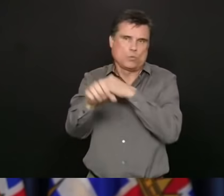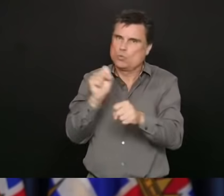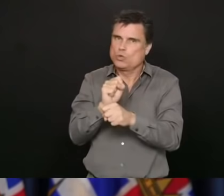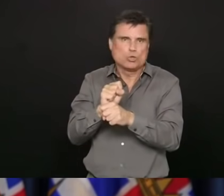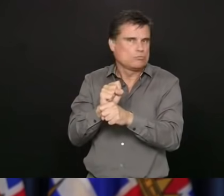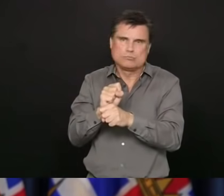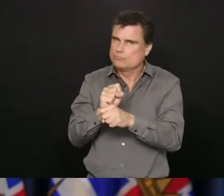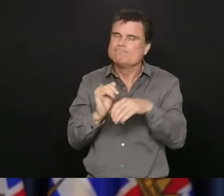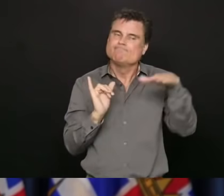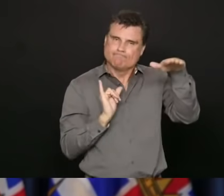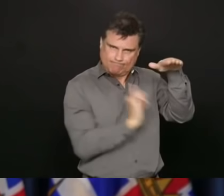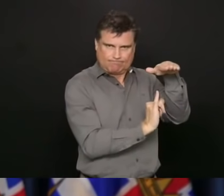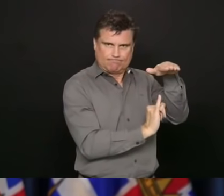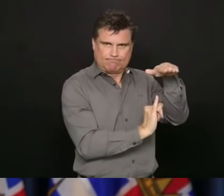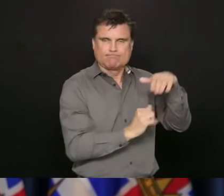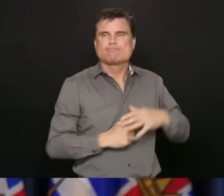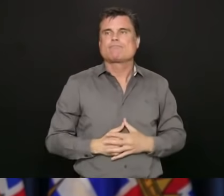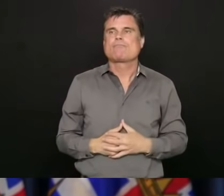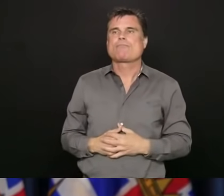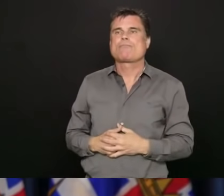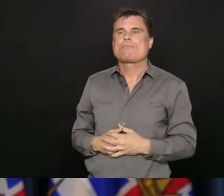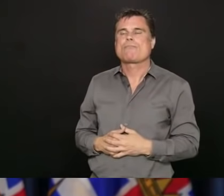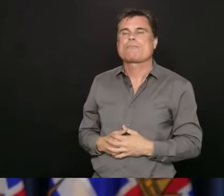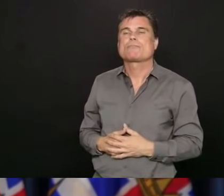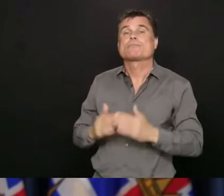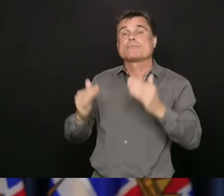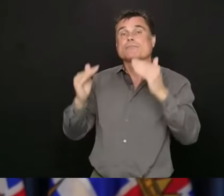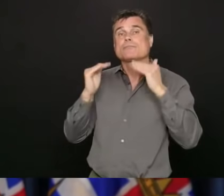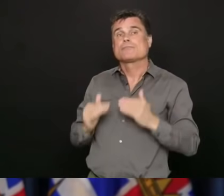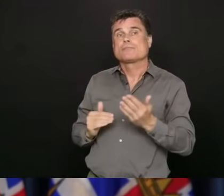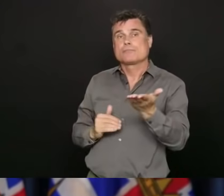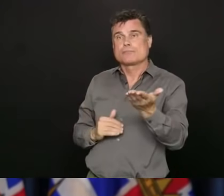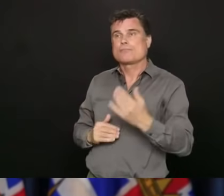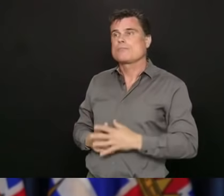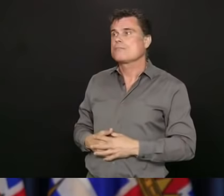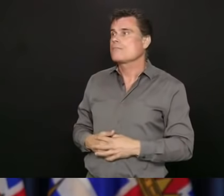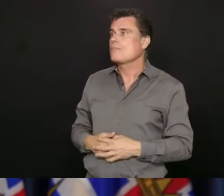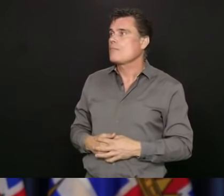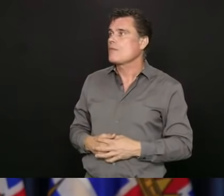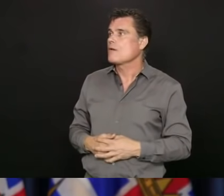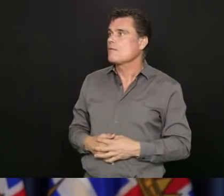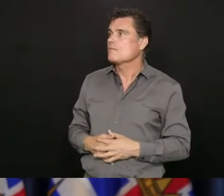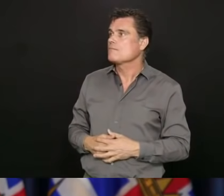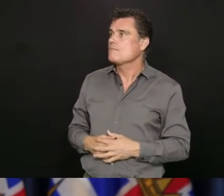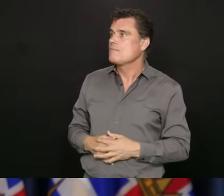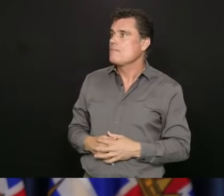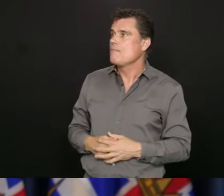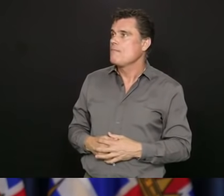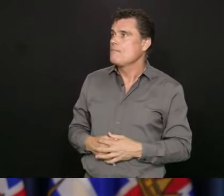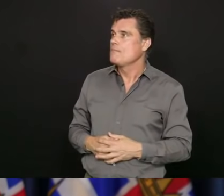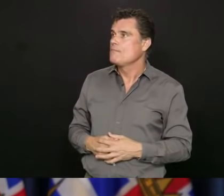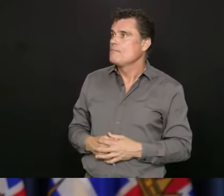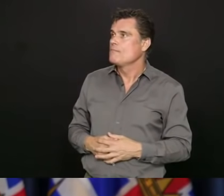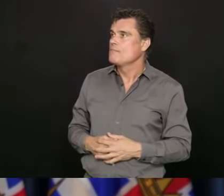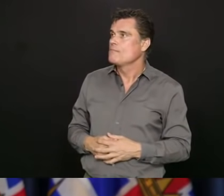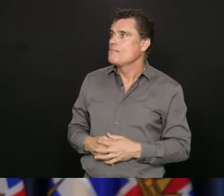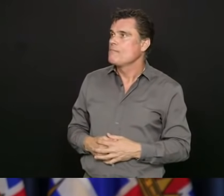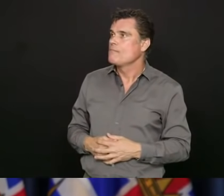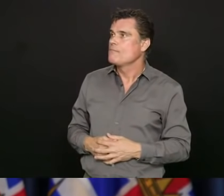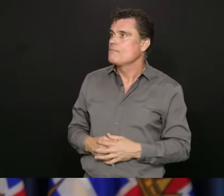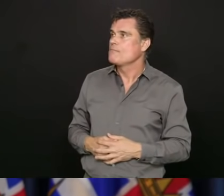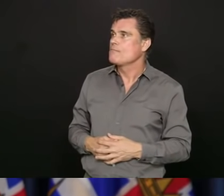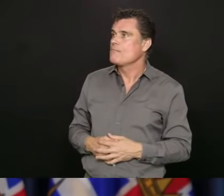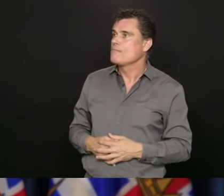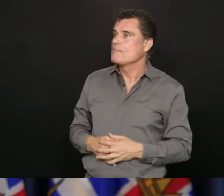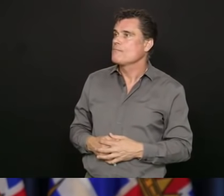Hello, Premier. Hello. Thank you for taking my call. I was speaking with Professor Saul Klein